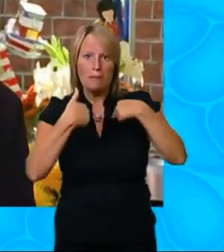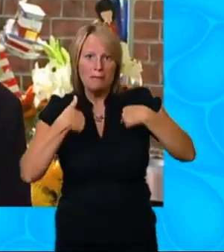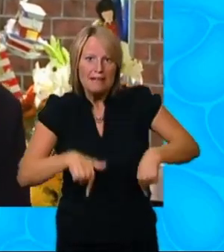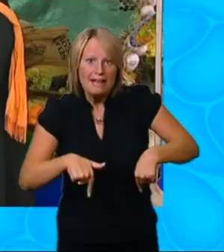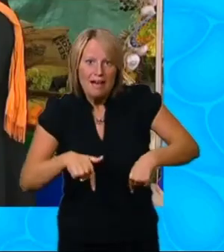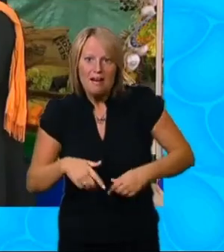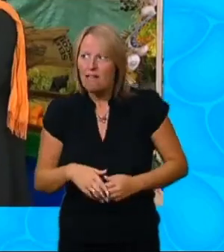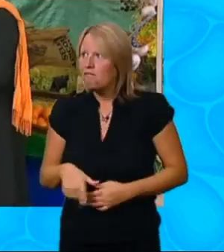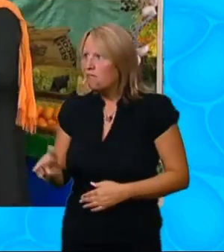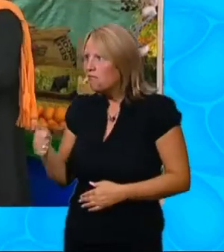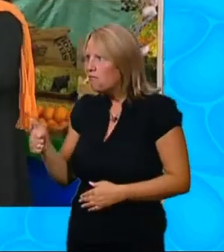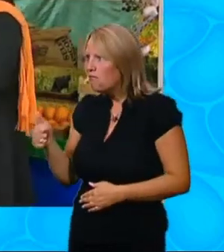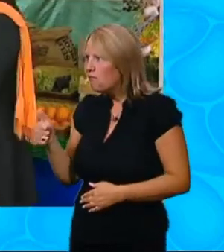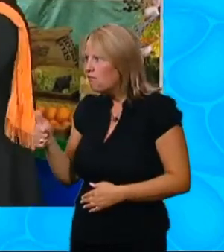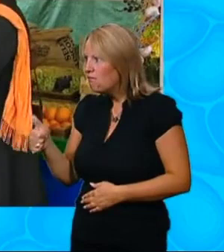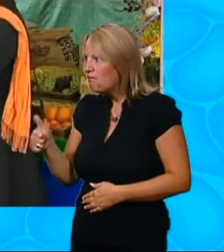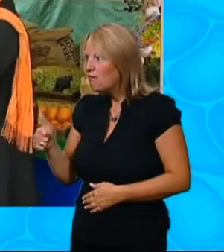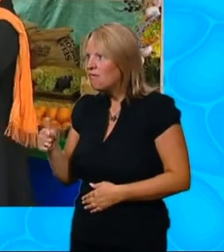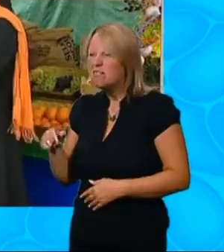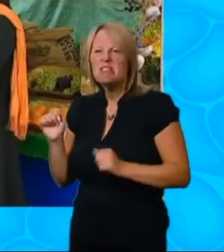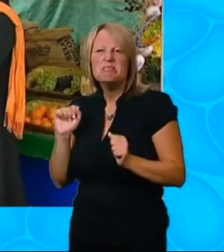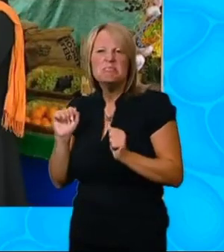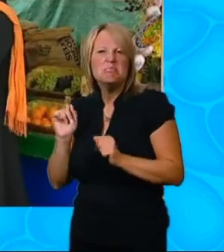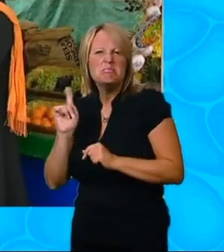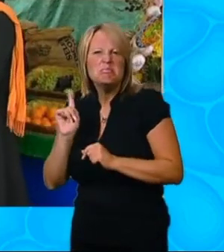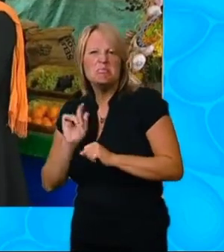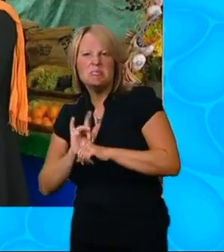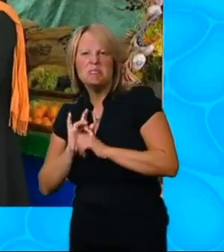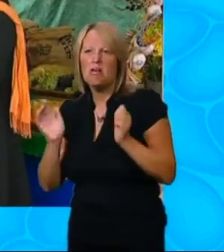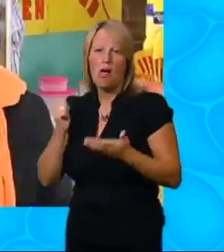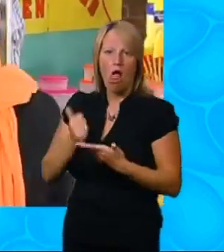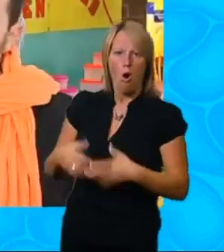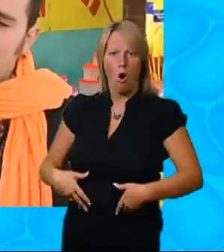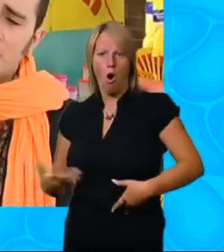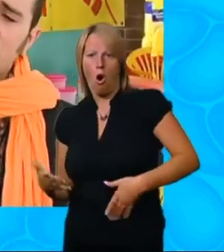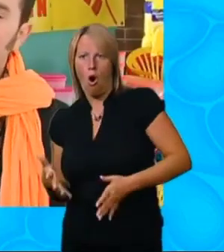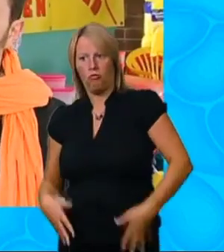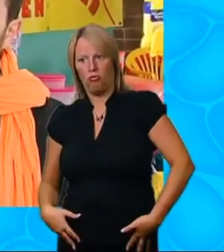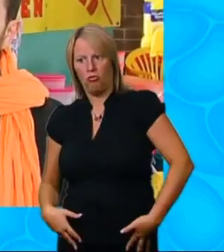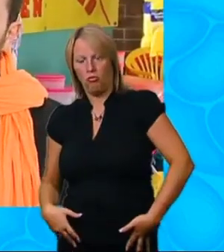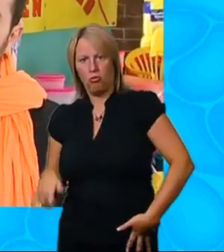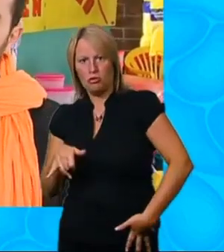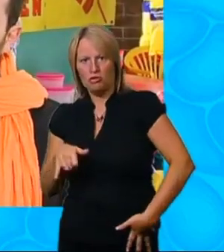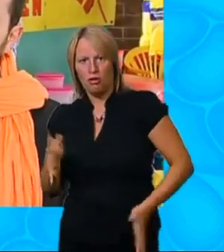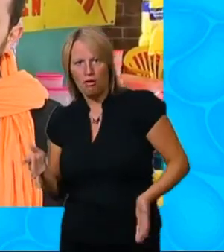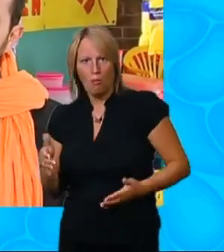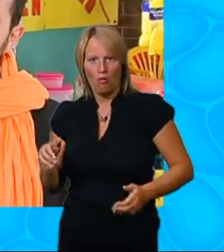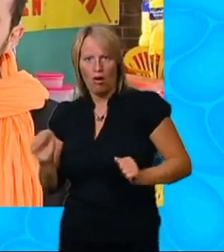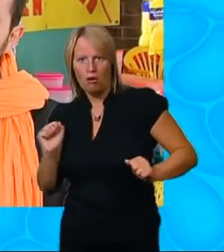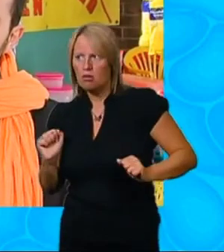the market. Oh, fantastic. So, what style of acting were you planning to portray? You could be super cool and barely move a